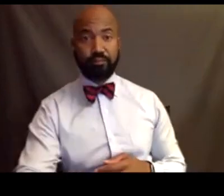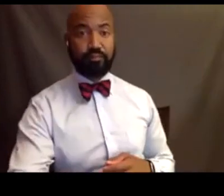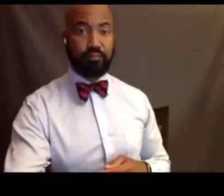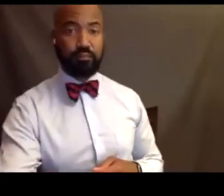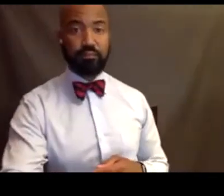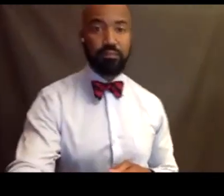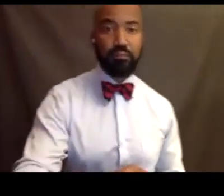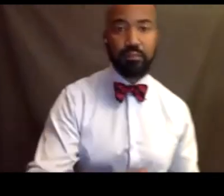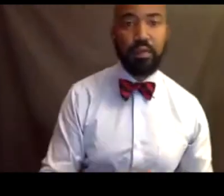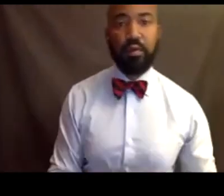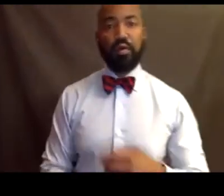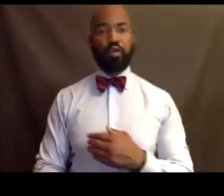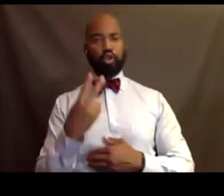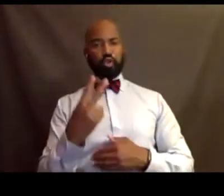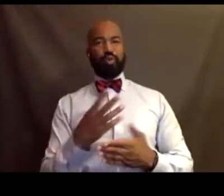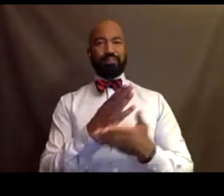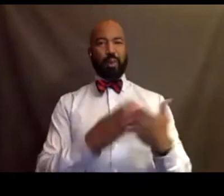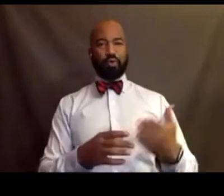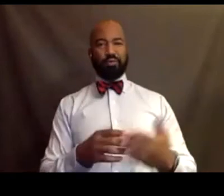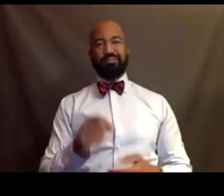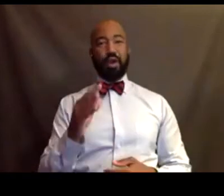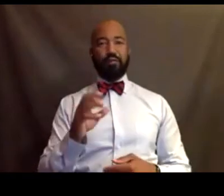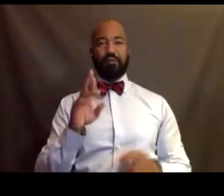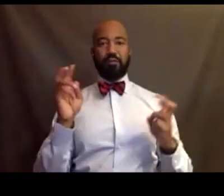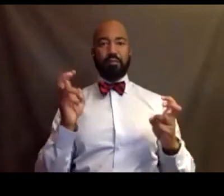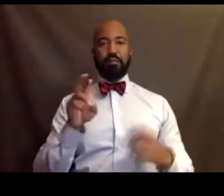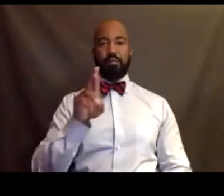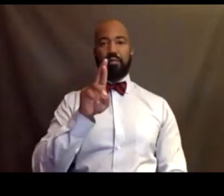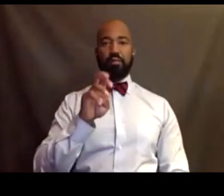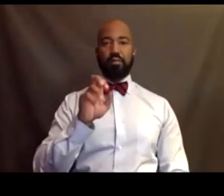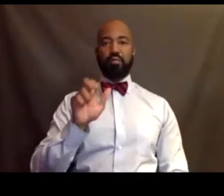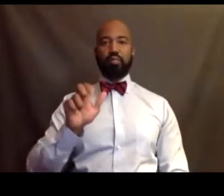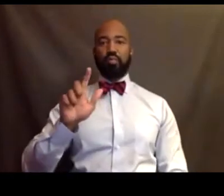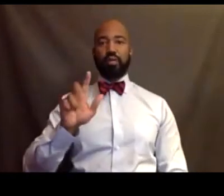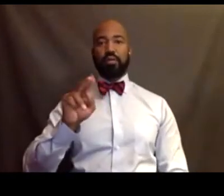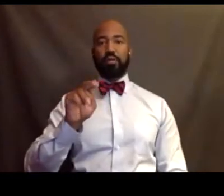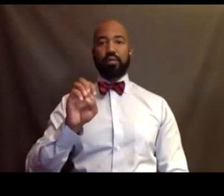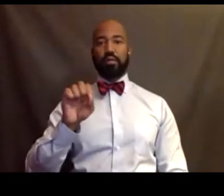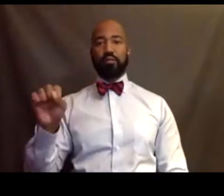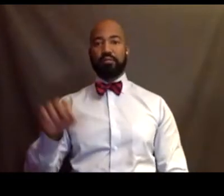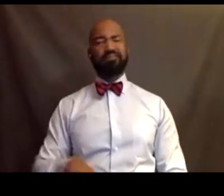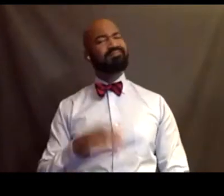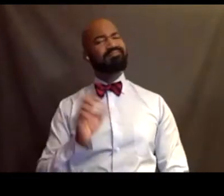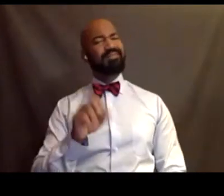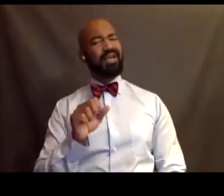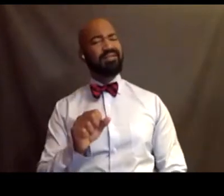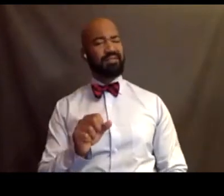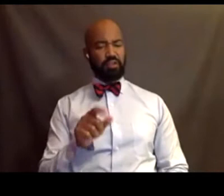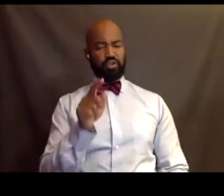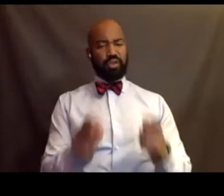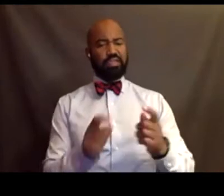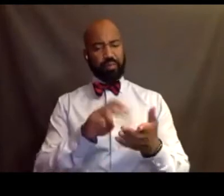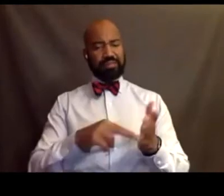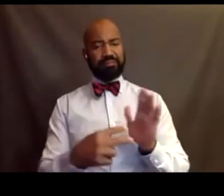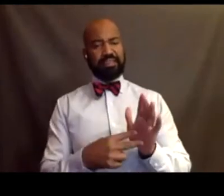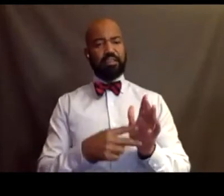realness and redefine? Yeah, because one of the big things about realness and redefining realness that a lot of people just